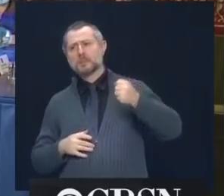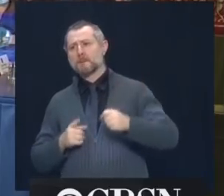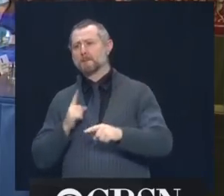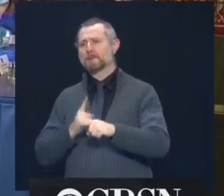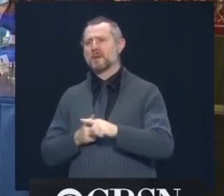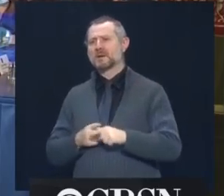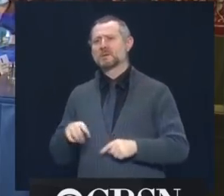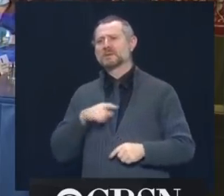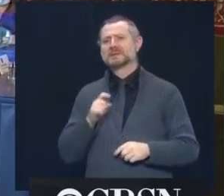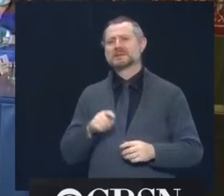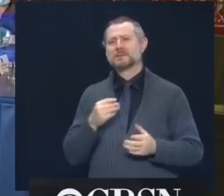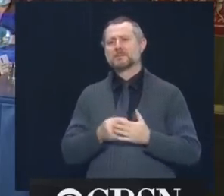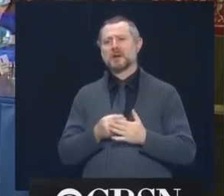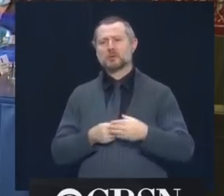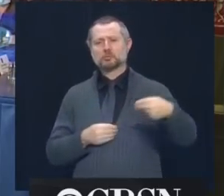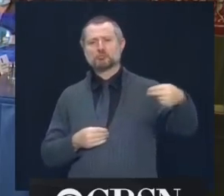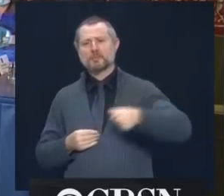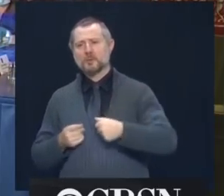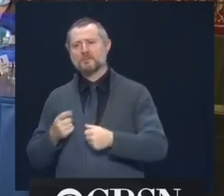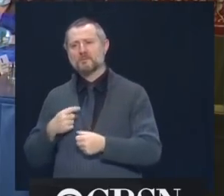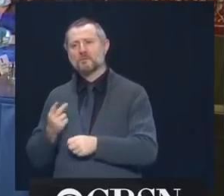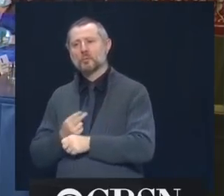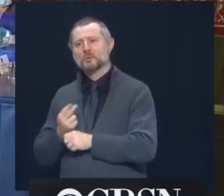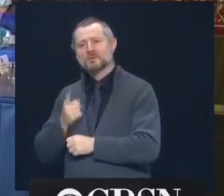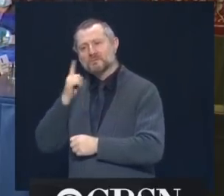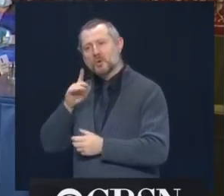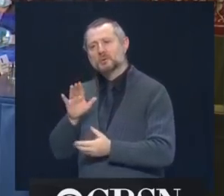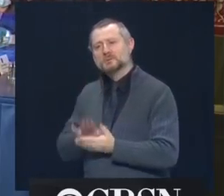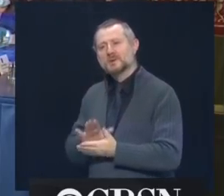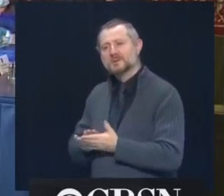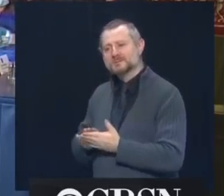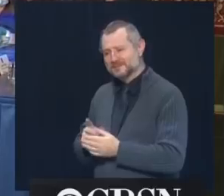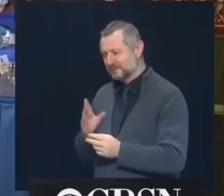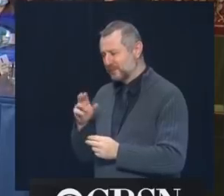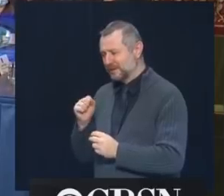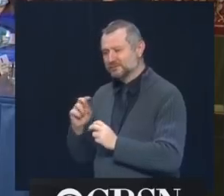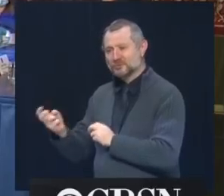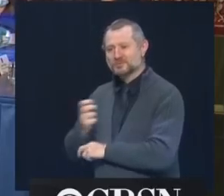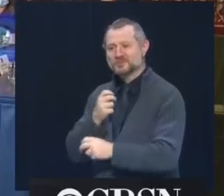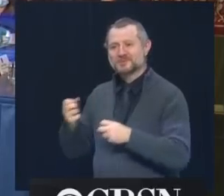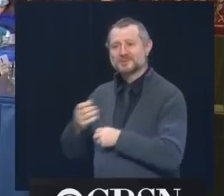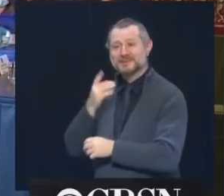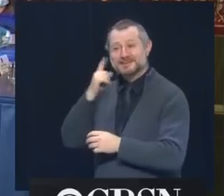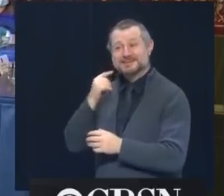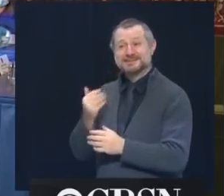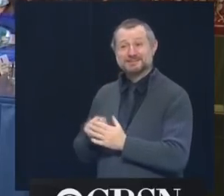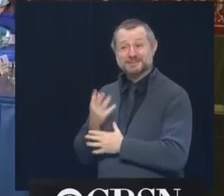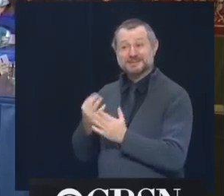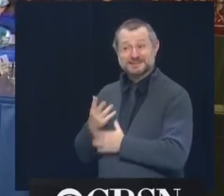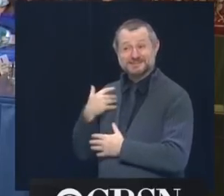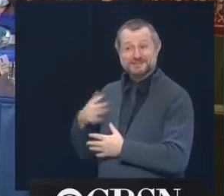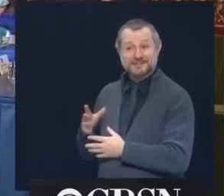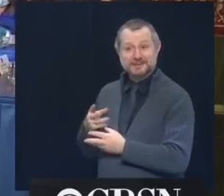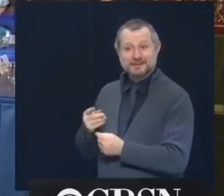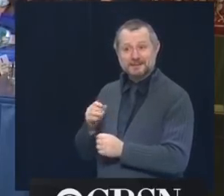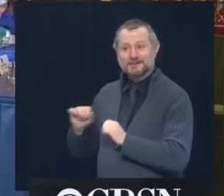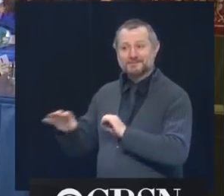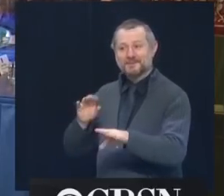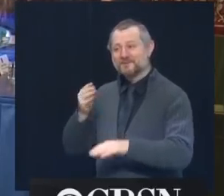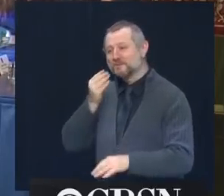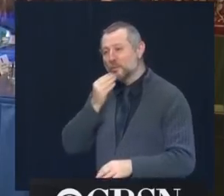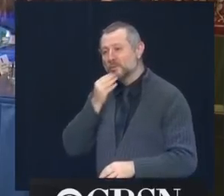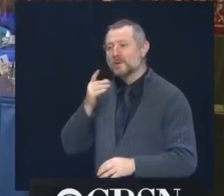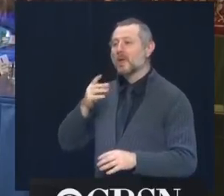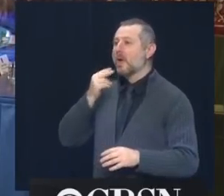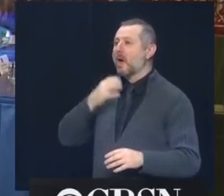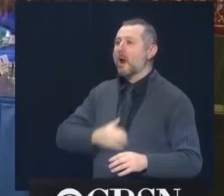school buses this spring when schools were shut down to send meals to hungry kids. When can they expect to see that